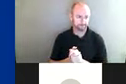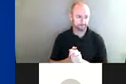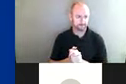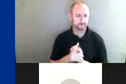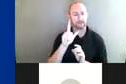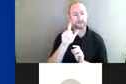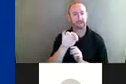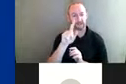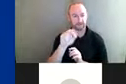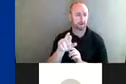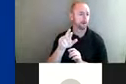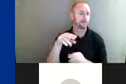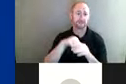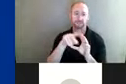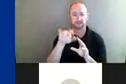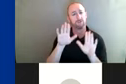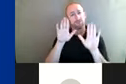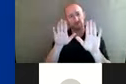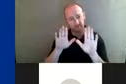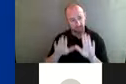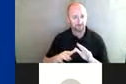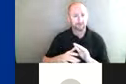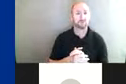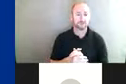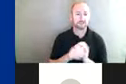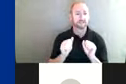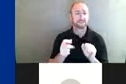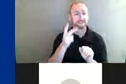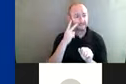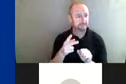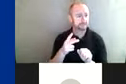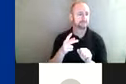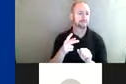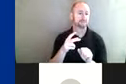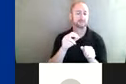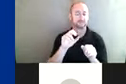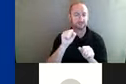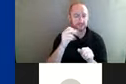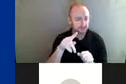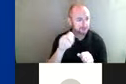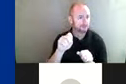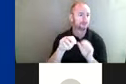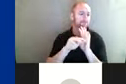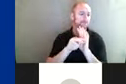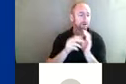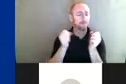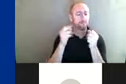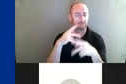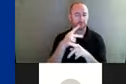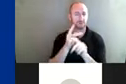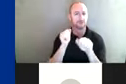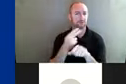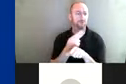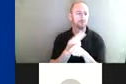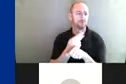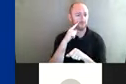is fantastic. The hillshade models, DEMs, derivative LIDAR products that we can use for